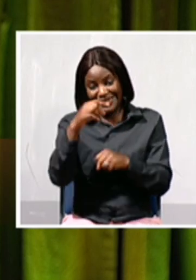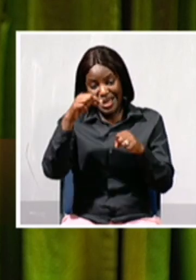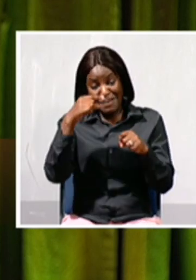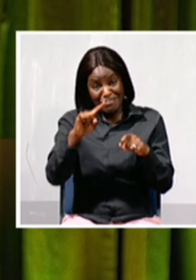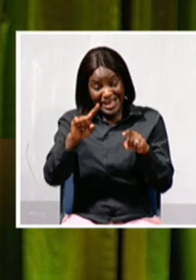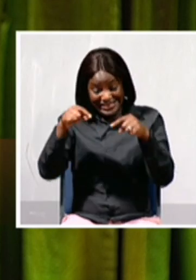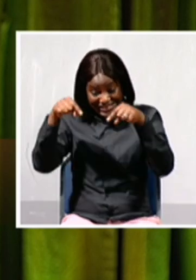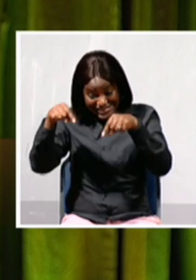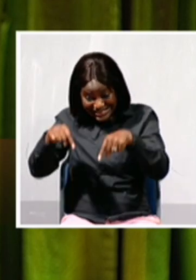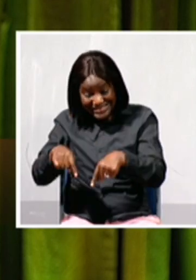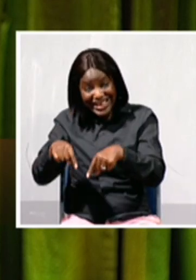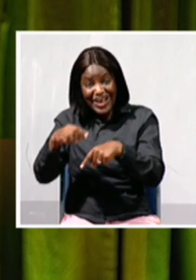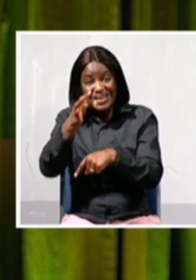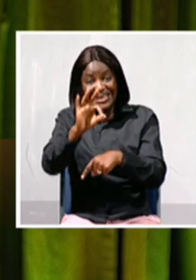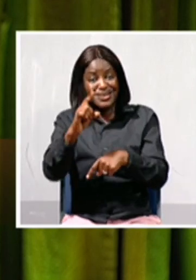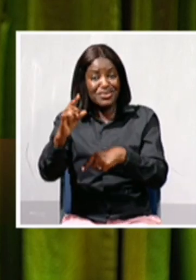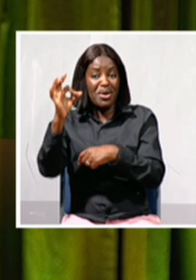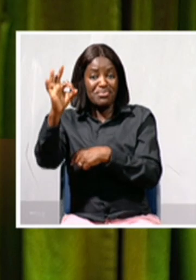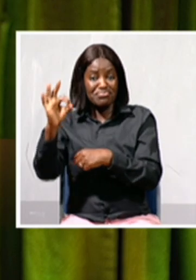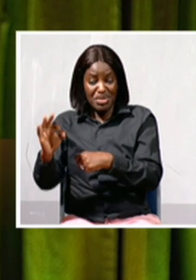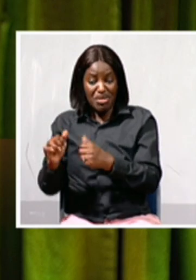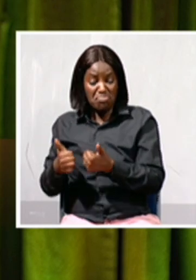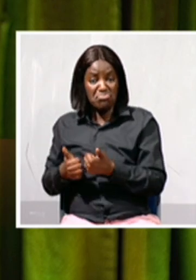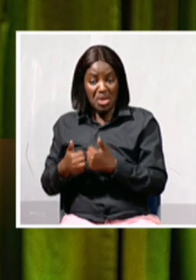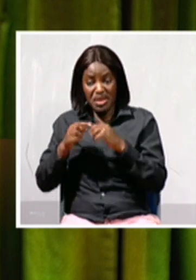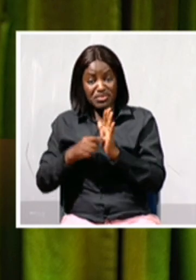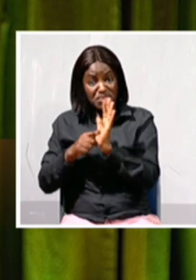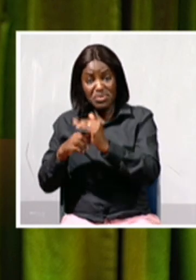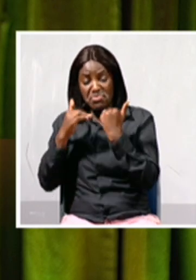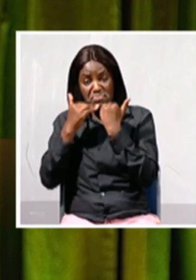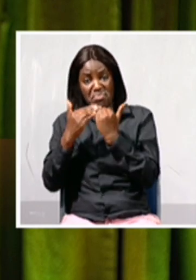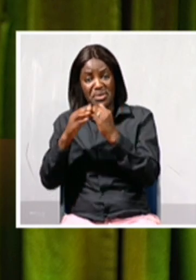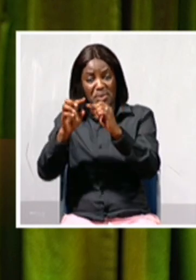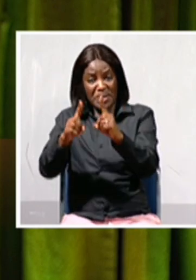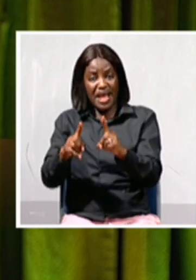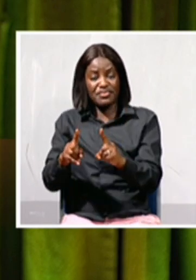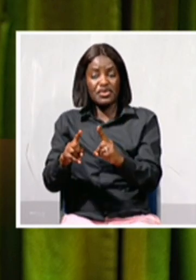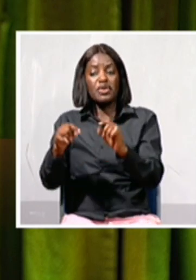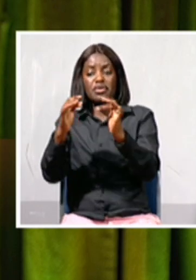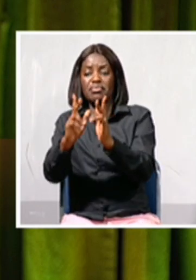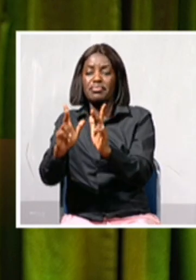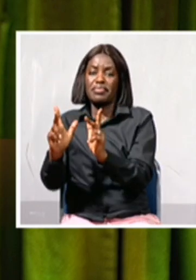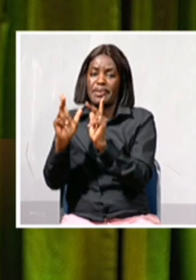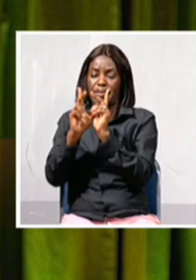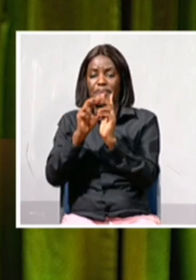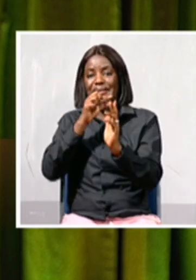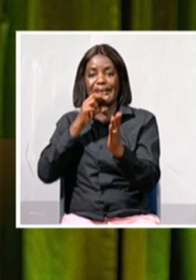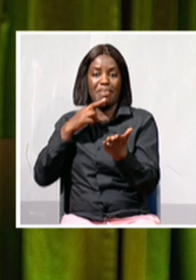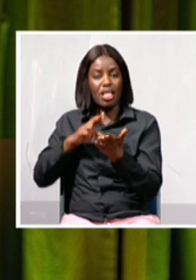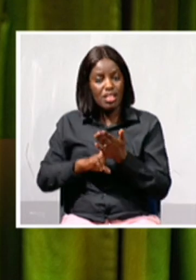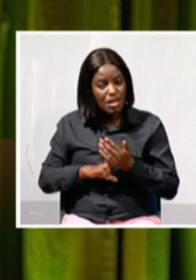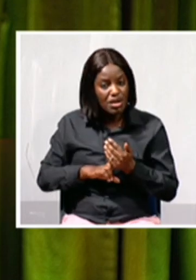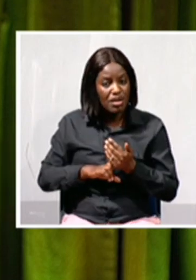how important democracy is within our country, and those that have turned out to register to